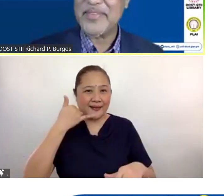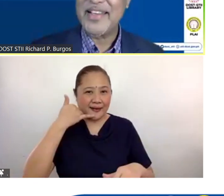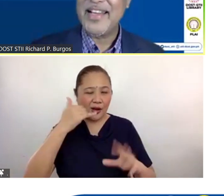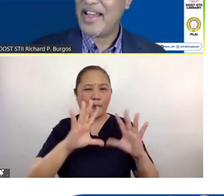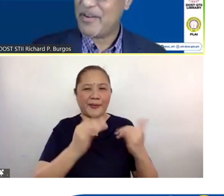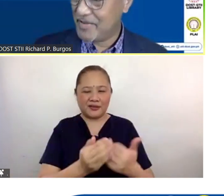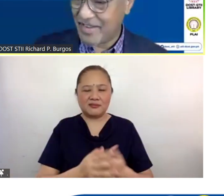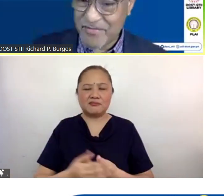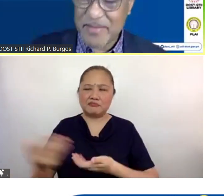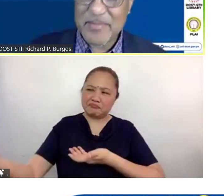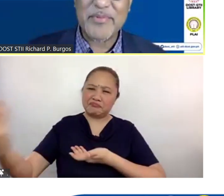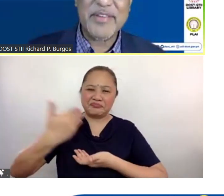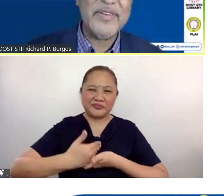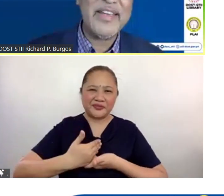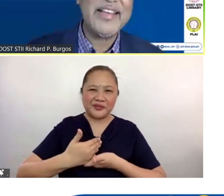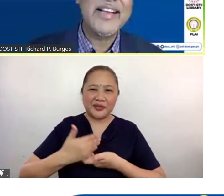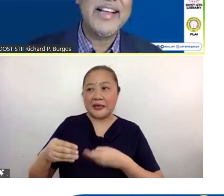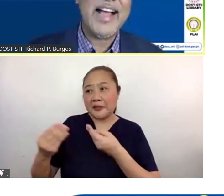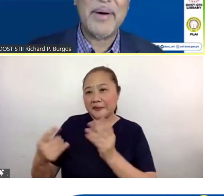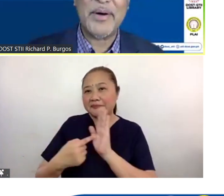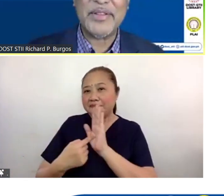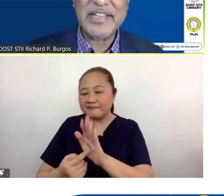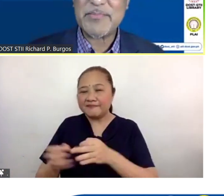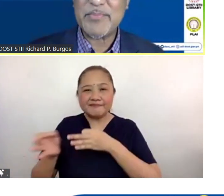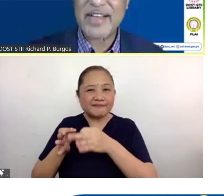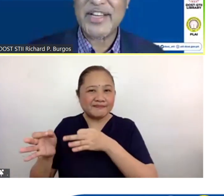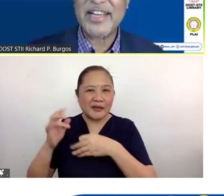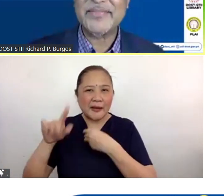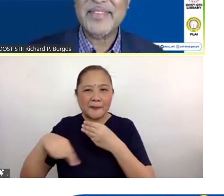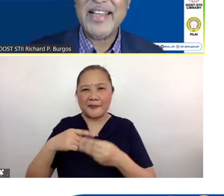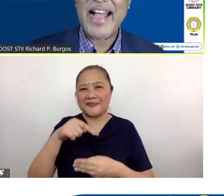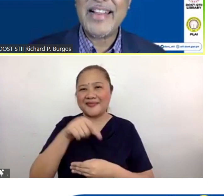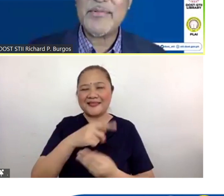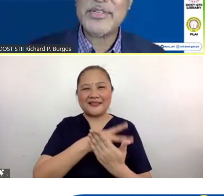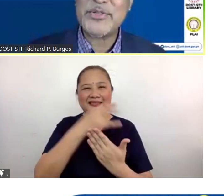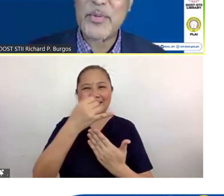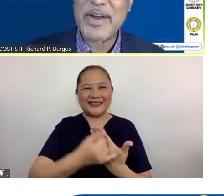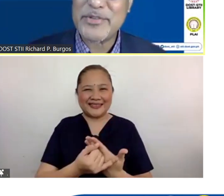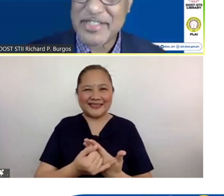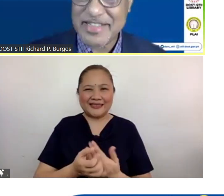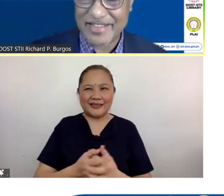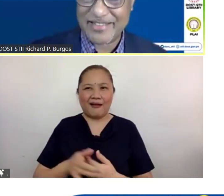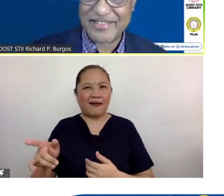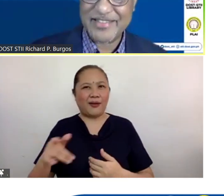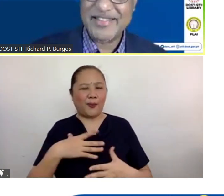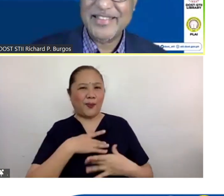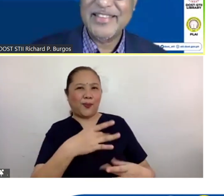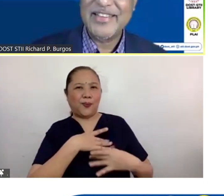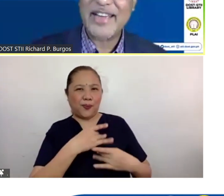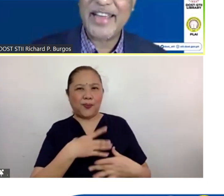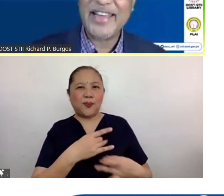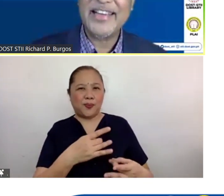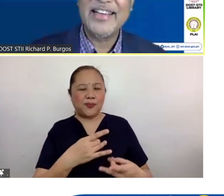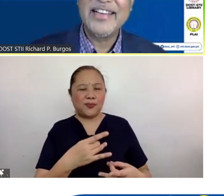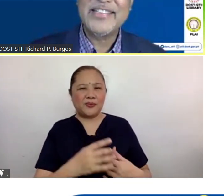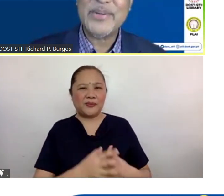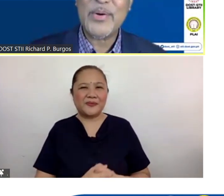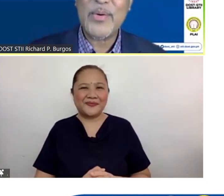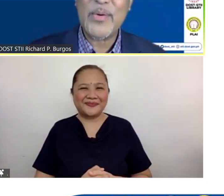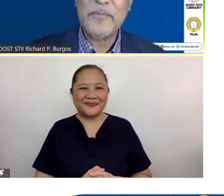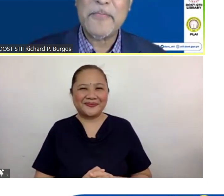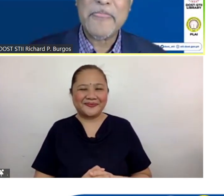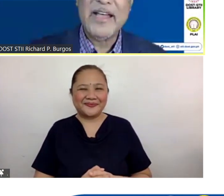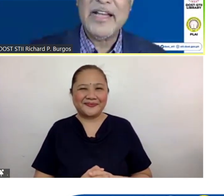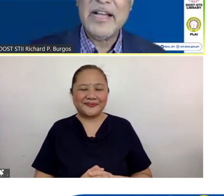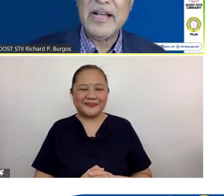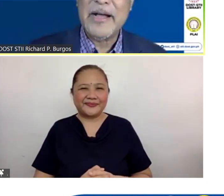over and we gave them a briefing about this project, and they were so interested. Okay,